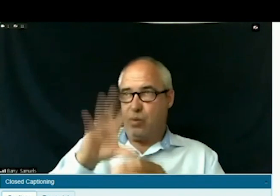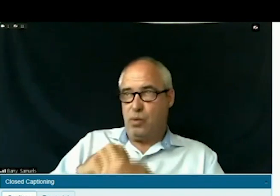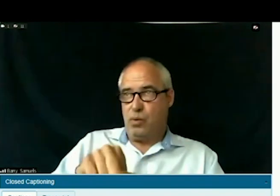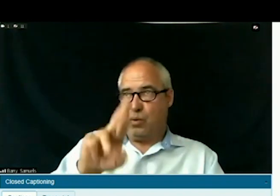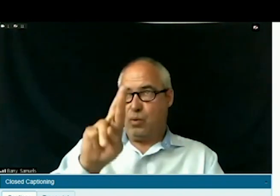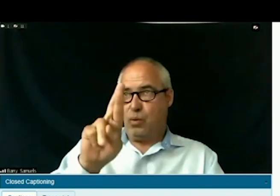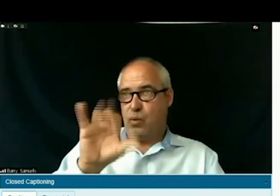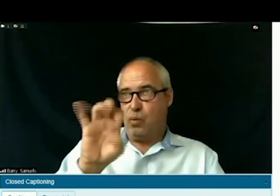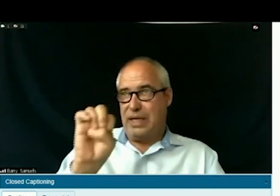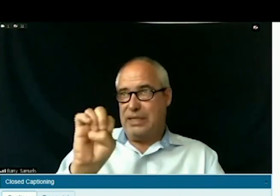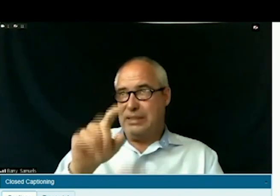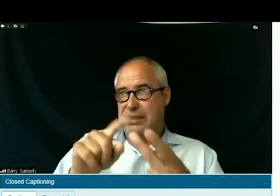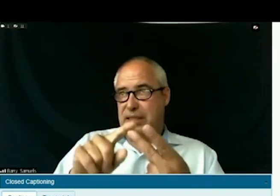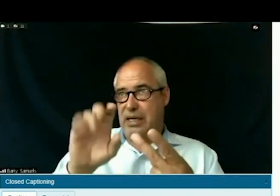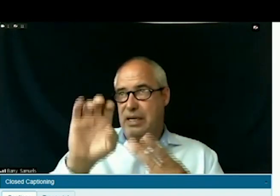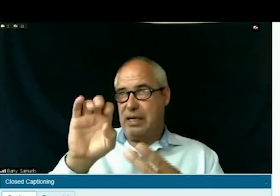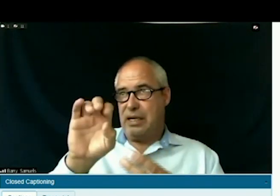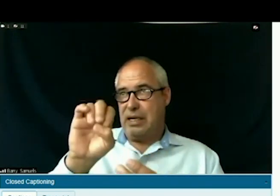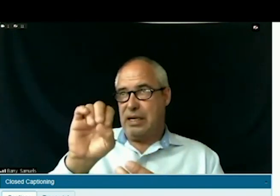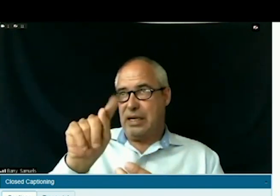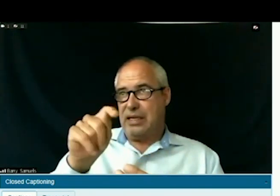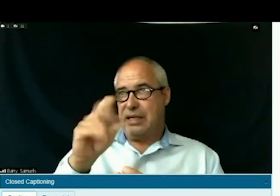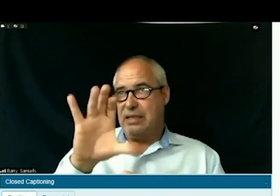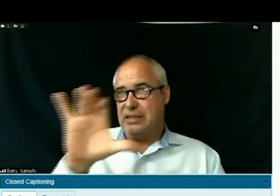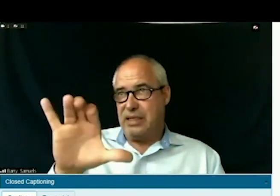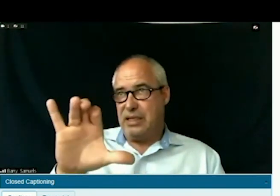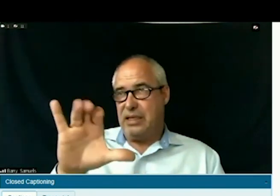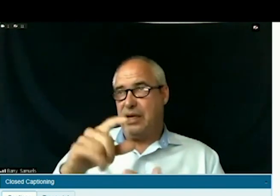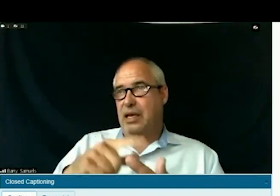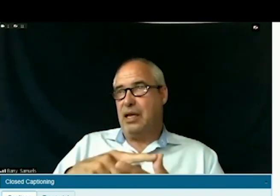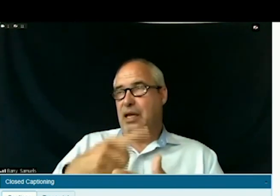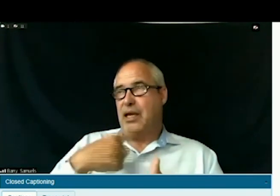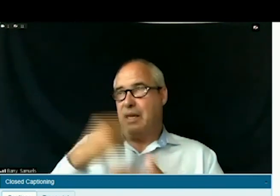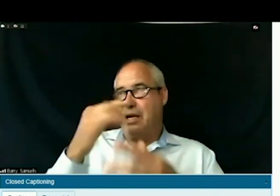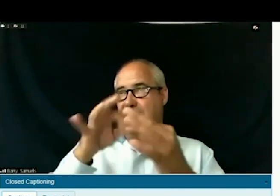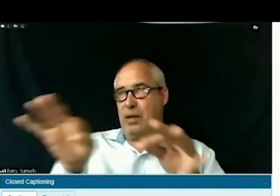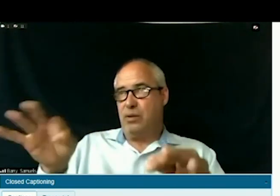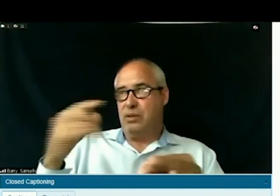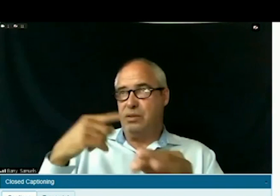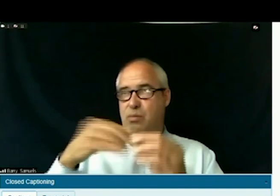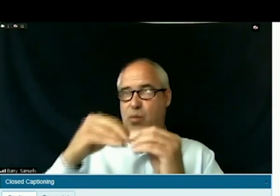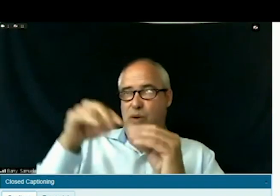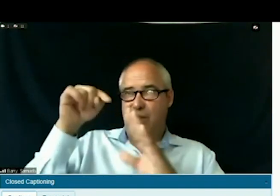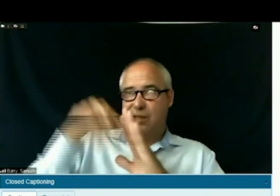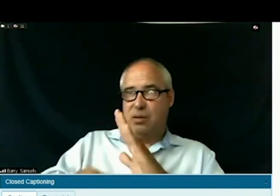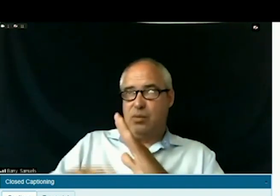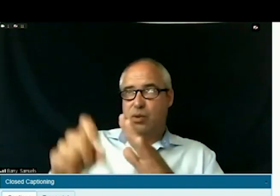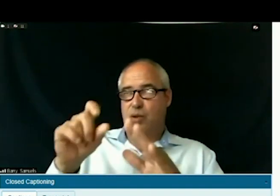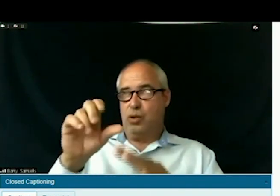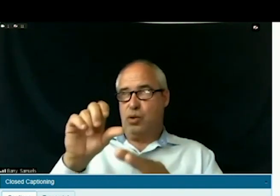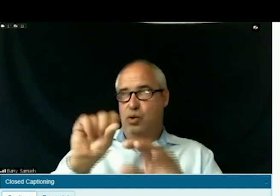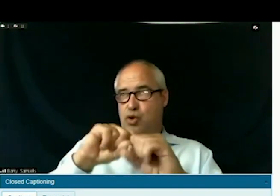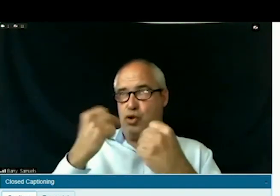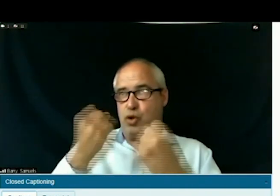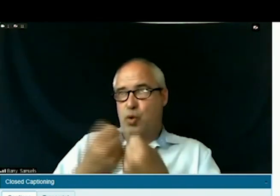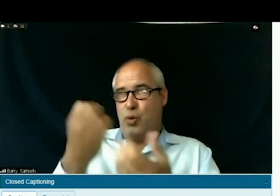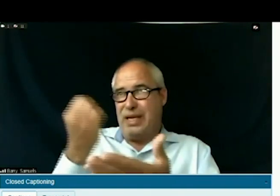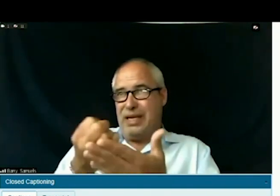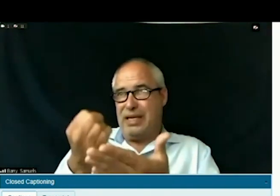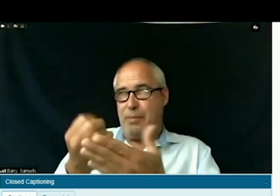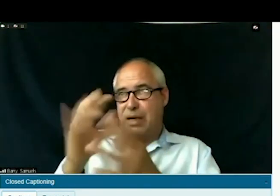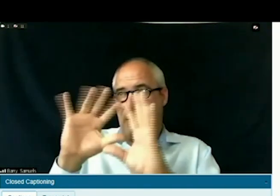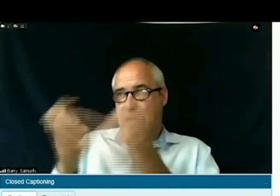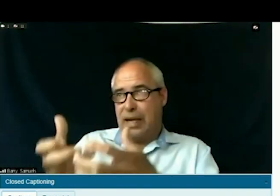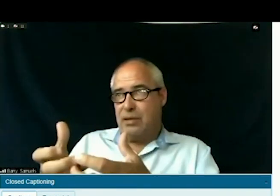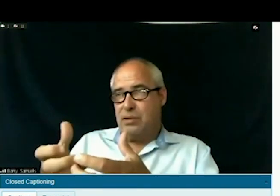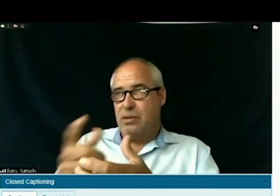and primary language, but to go deeper than that, looking at a socioeconomic status and other cultural factors. These, I think, are